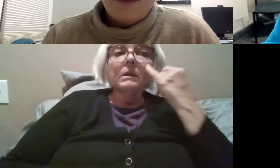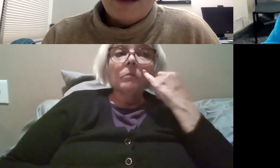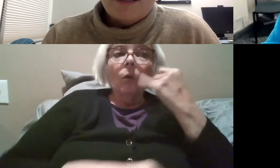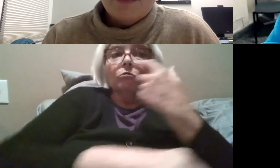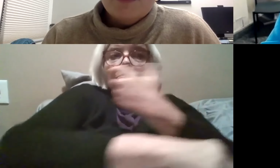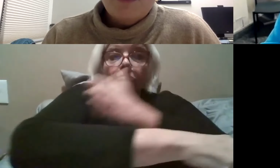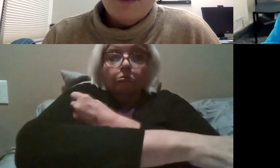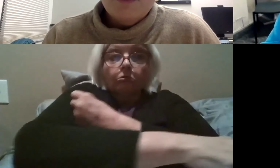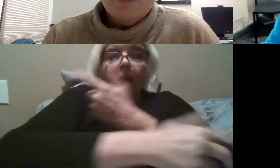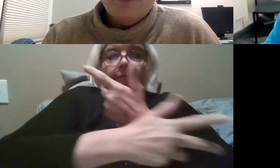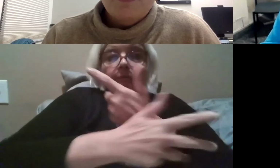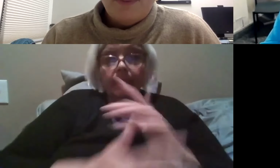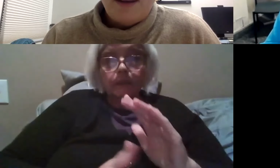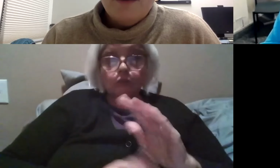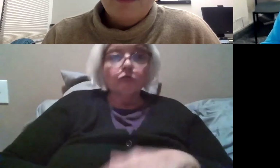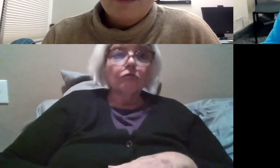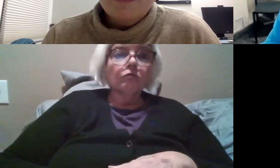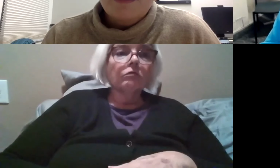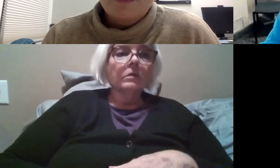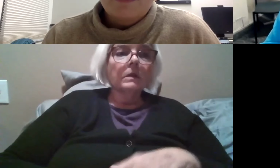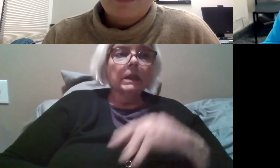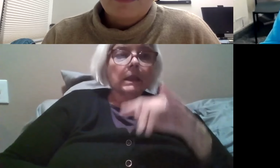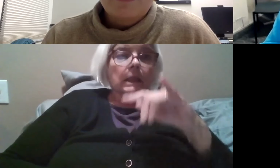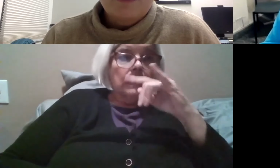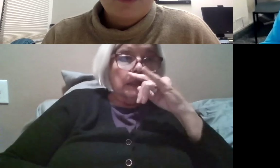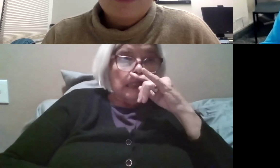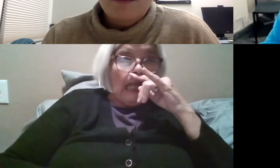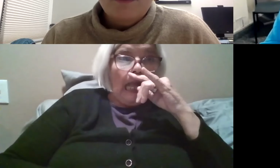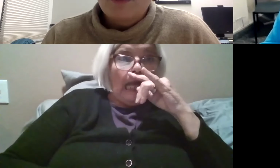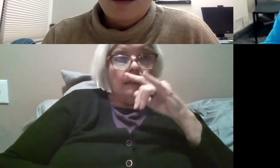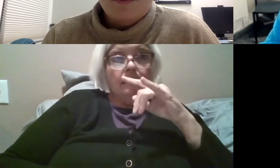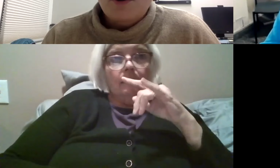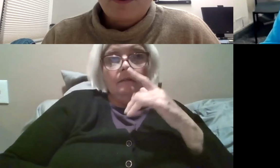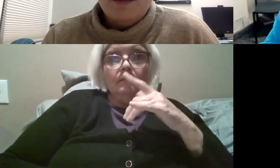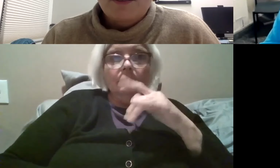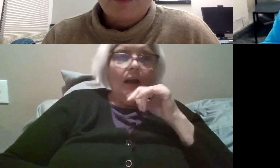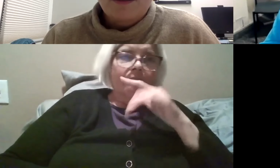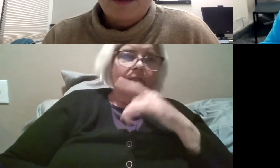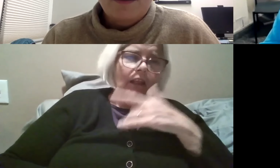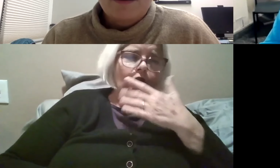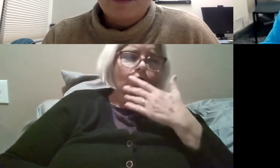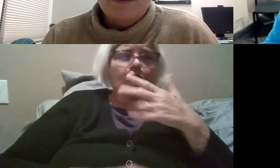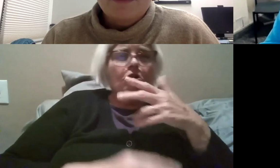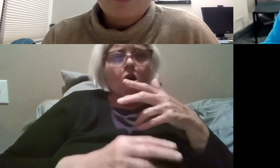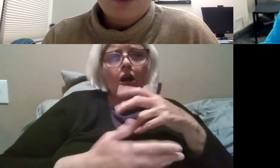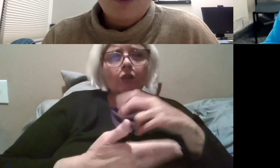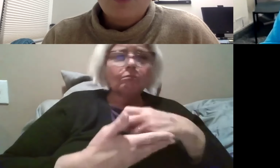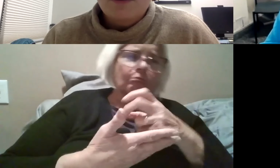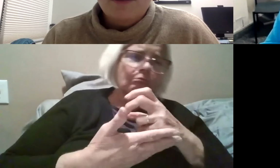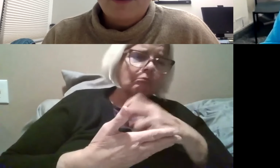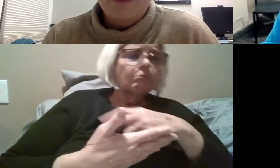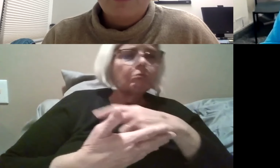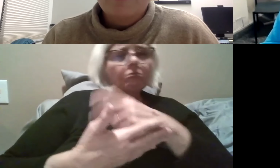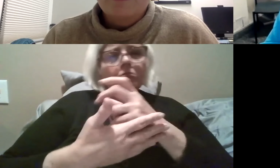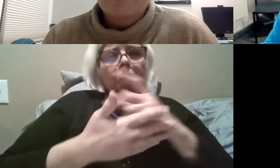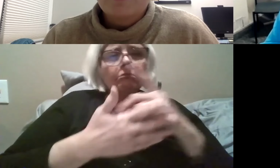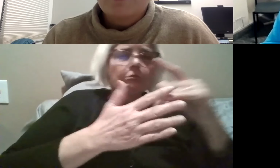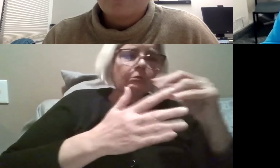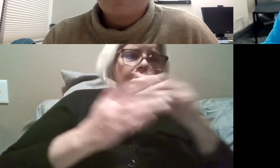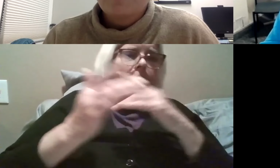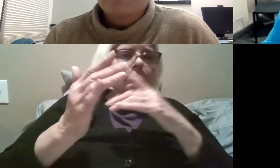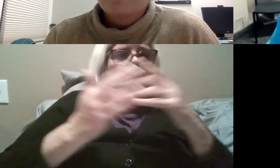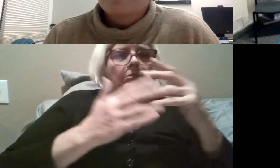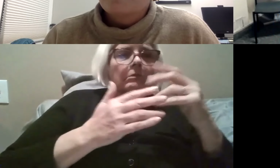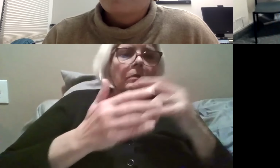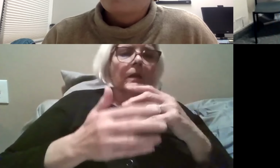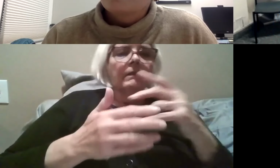the vaccine, just follow your parent instinct. Like use Tylenol or ibuprofen if you feel like they need it. That's totally fine. So.